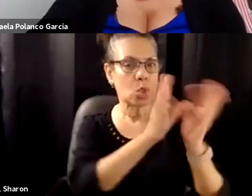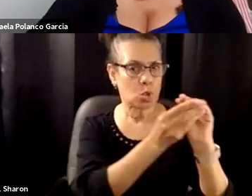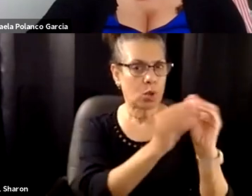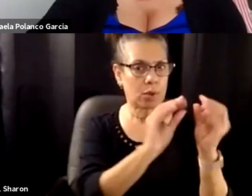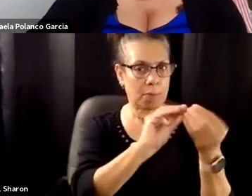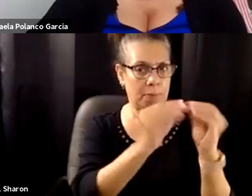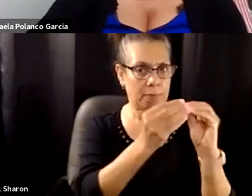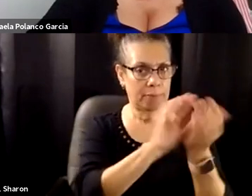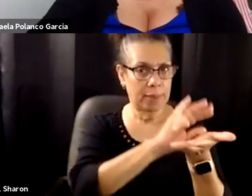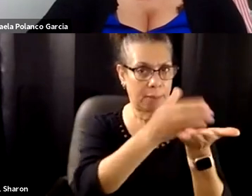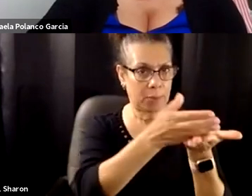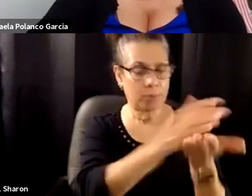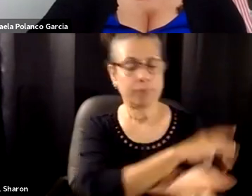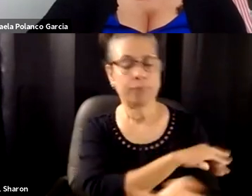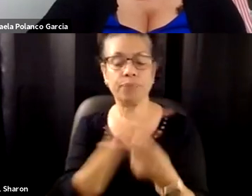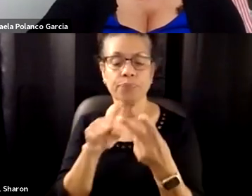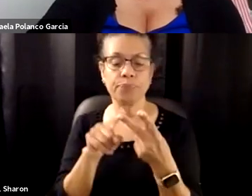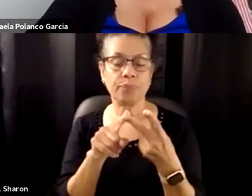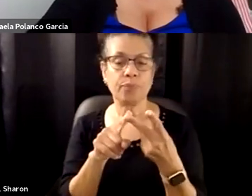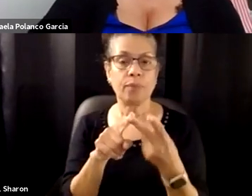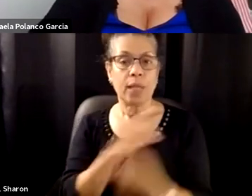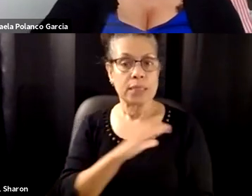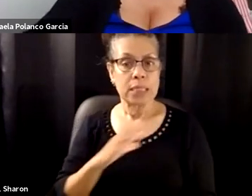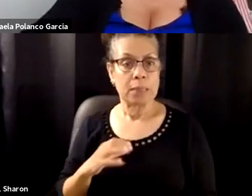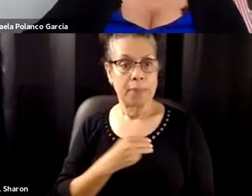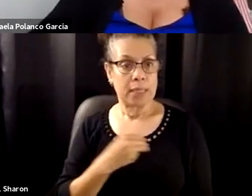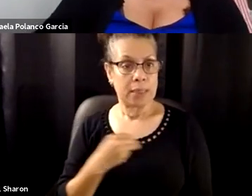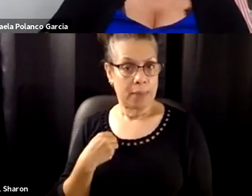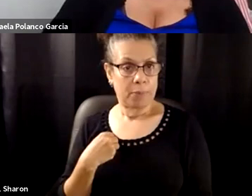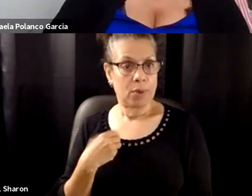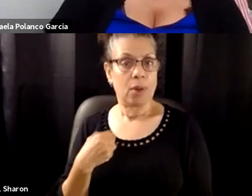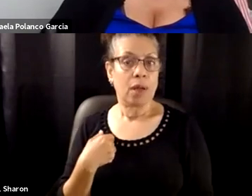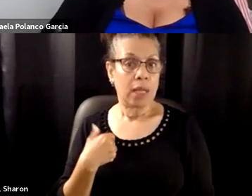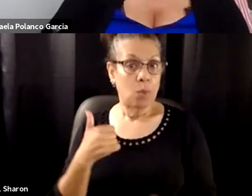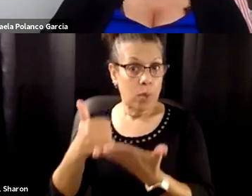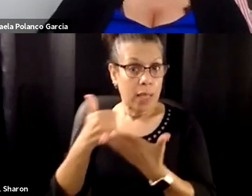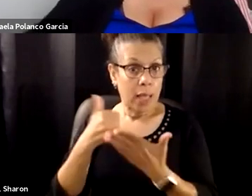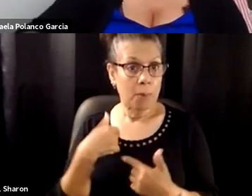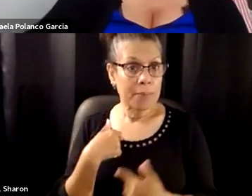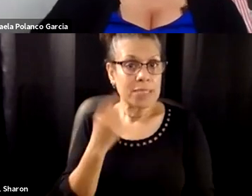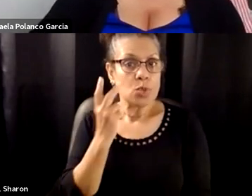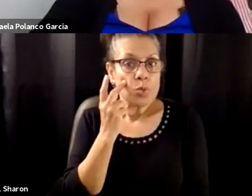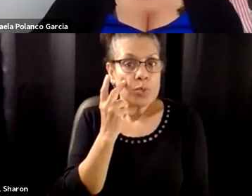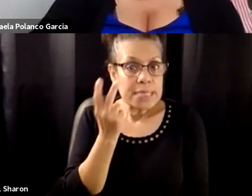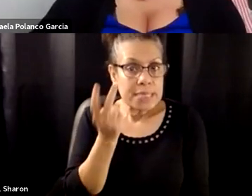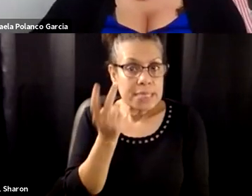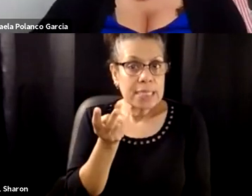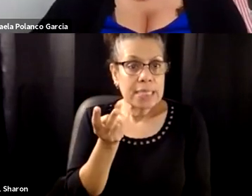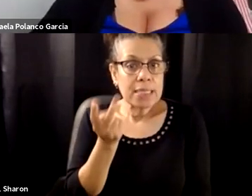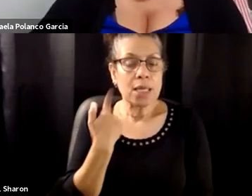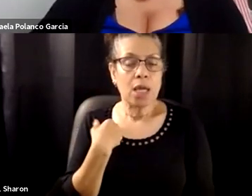piece is as a committee member it would be helpful for me to see progress